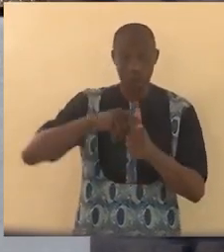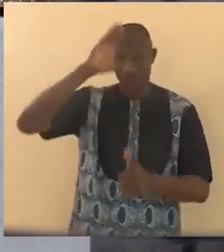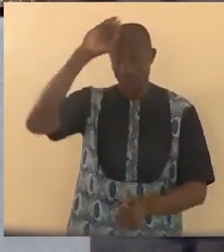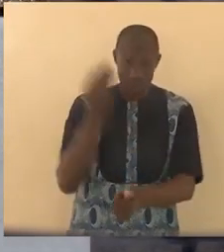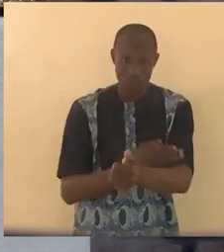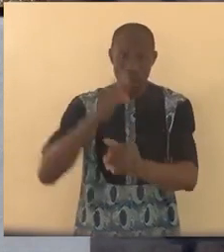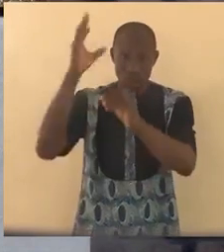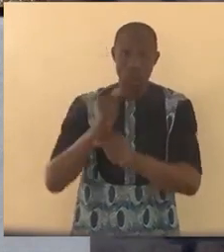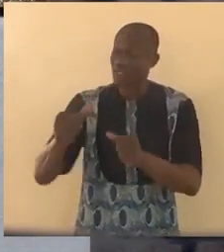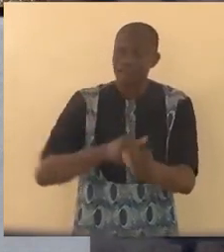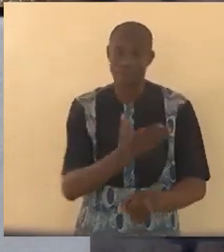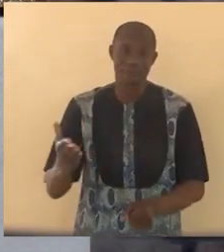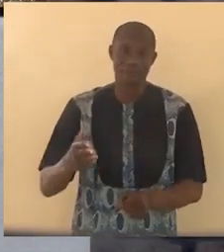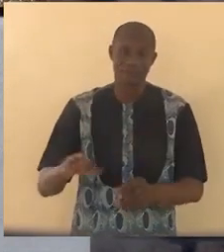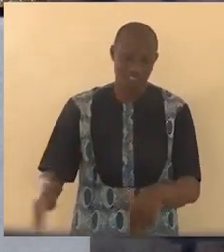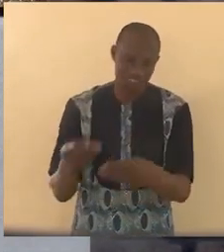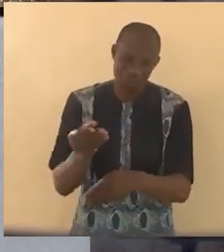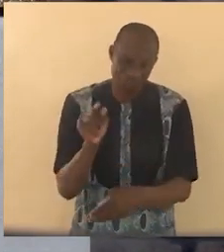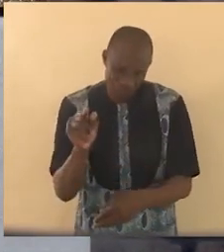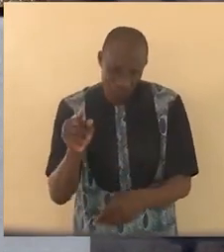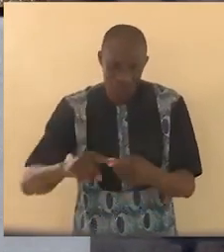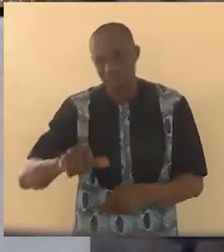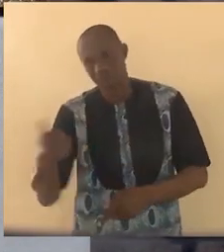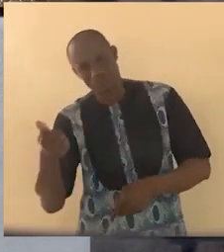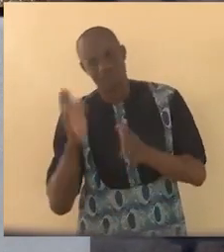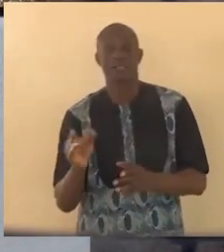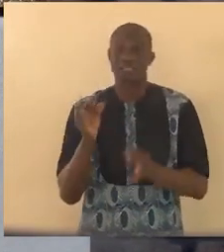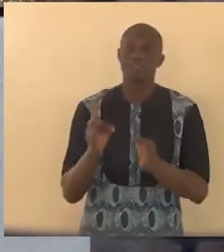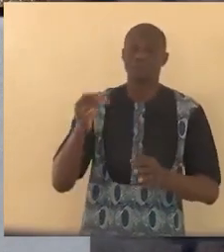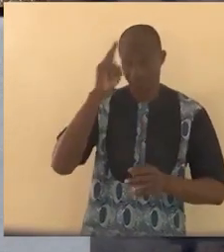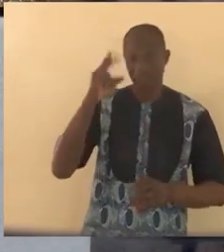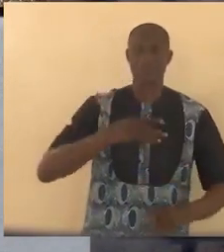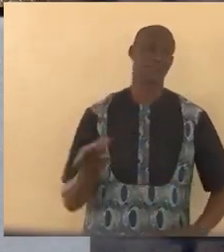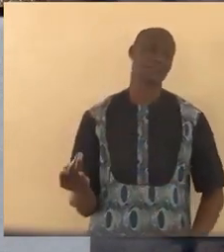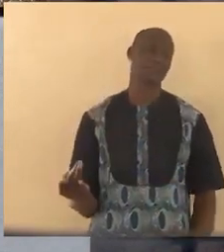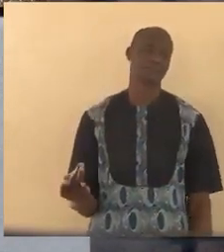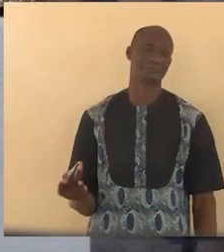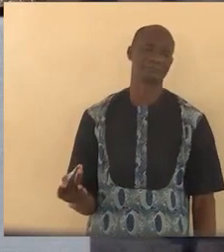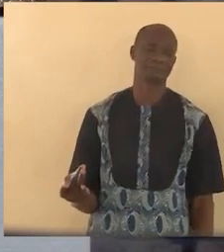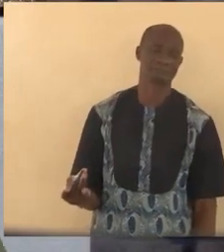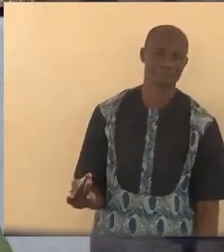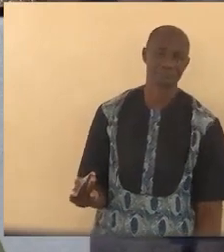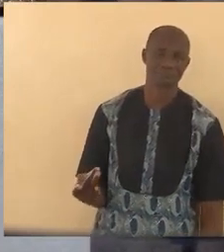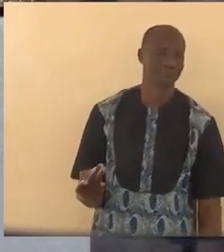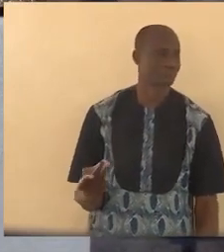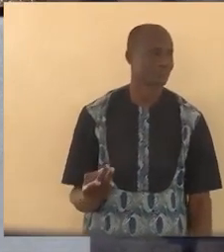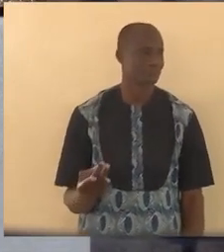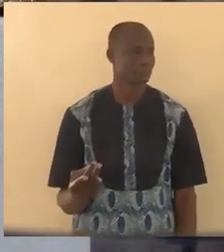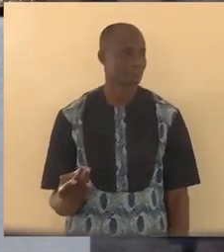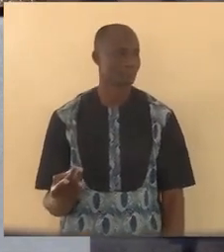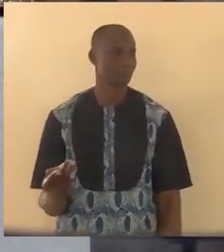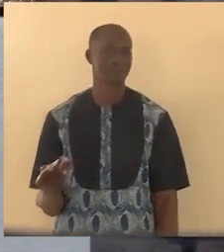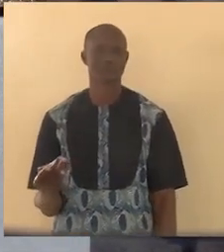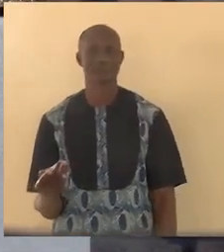inherits everything and can give some crumbs to the others if he likes. Hey, Solomon, I